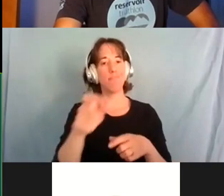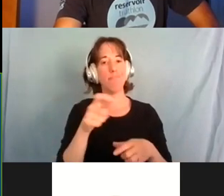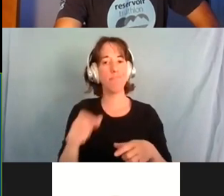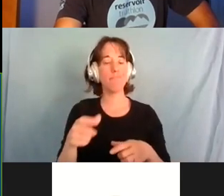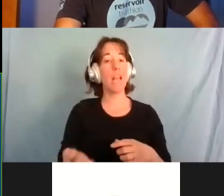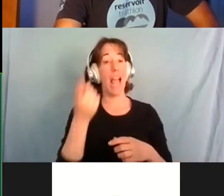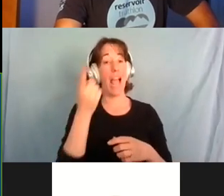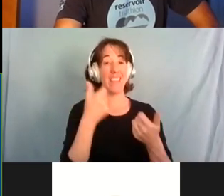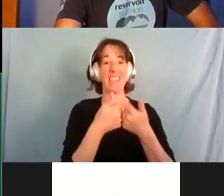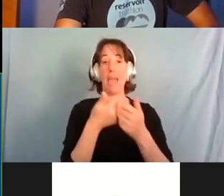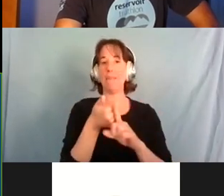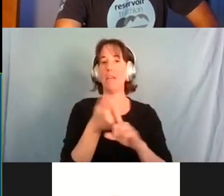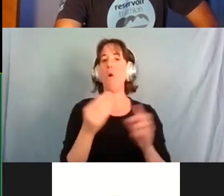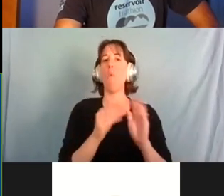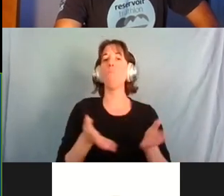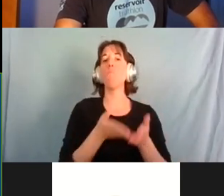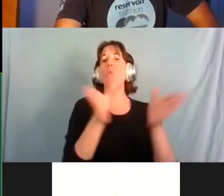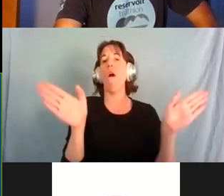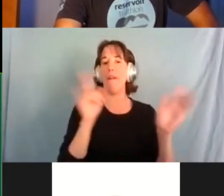answer, but that's definitely acceptable as well.